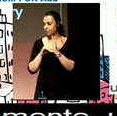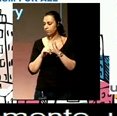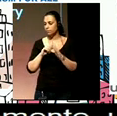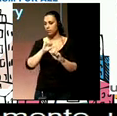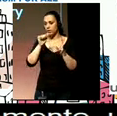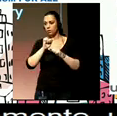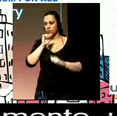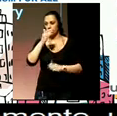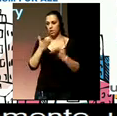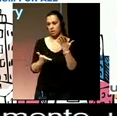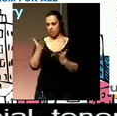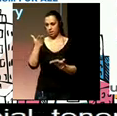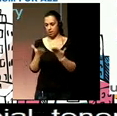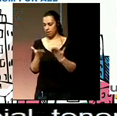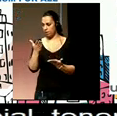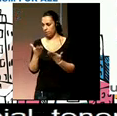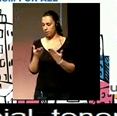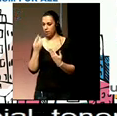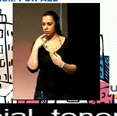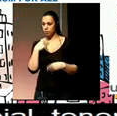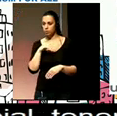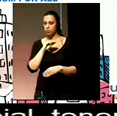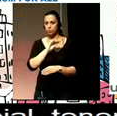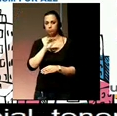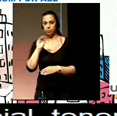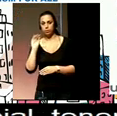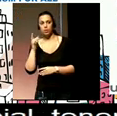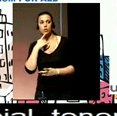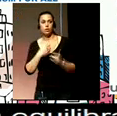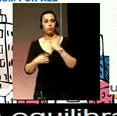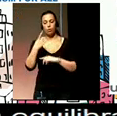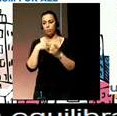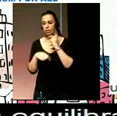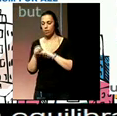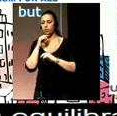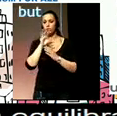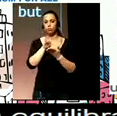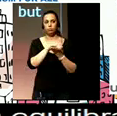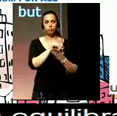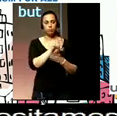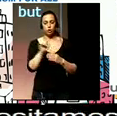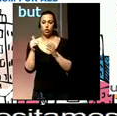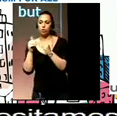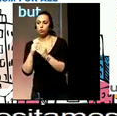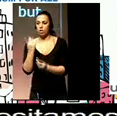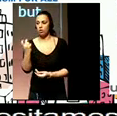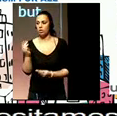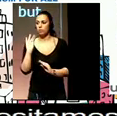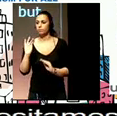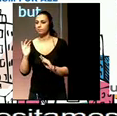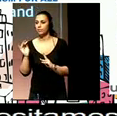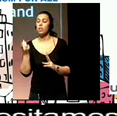consultation, understanding what people need, but we also have to understand the historic place and the nature of that place. We